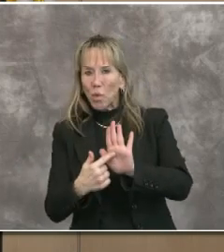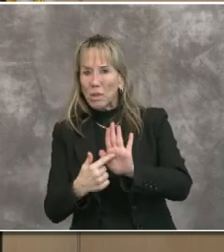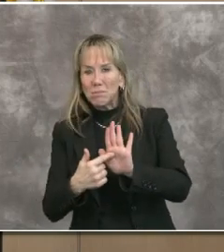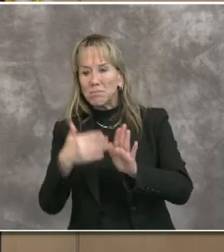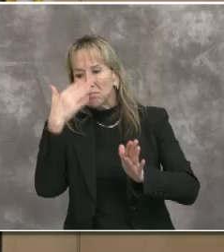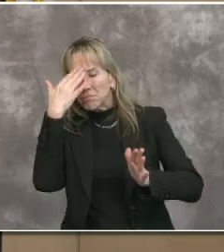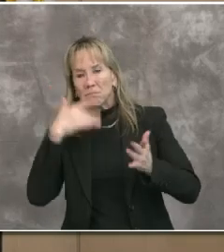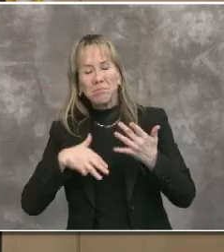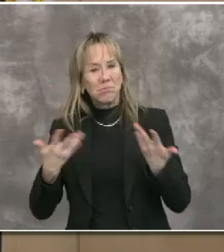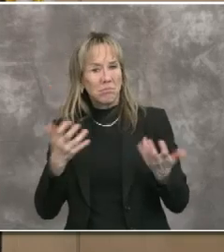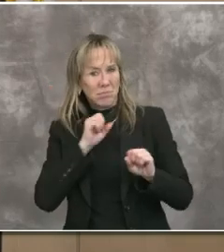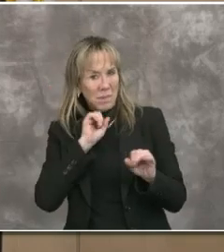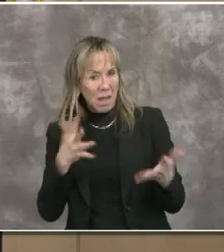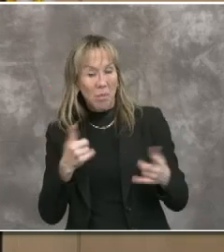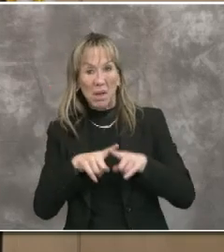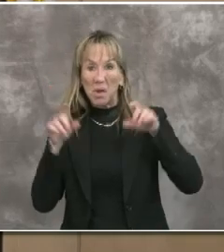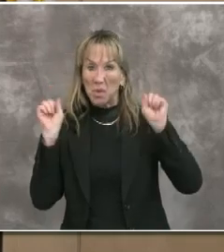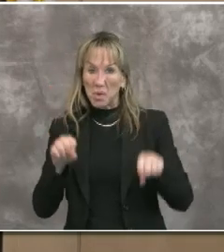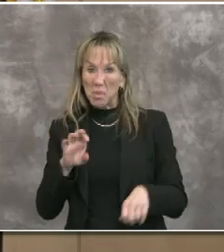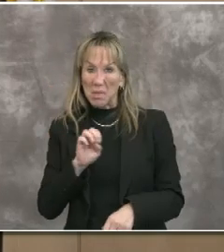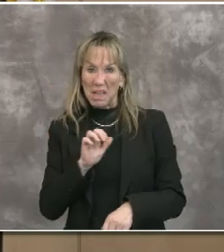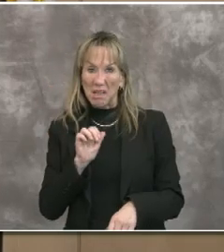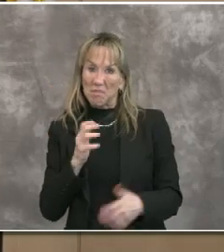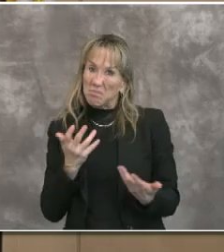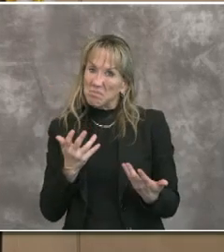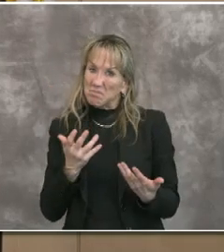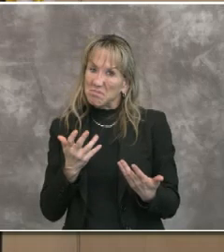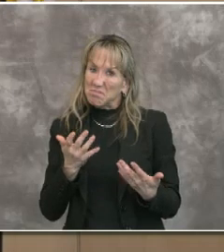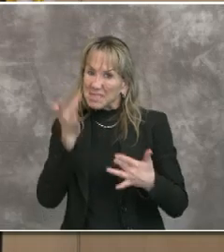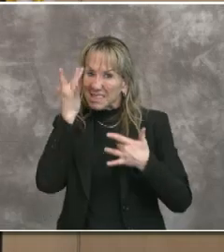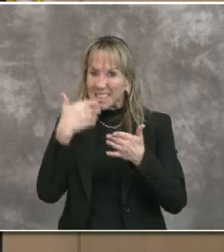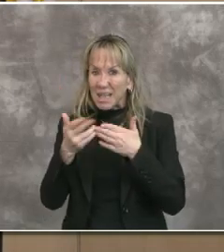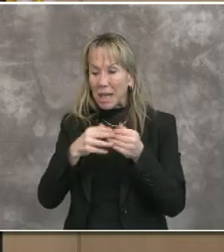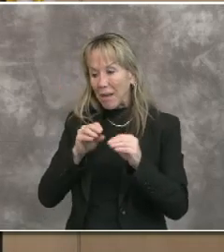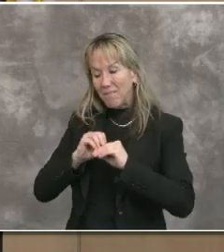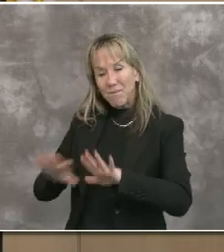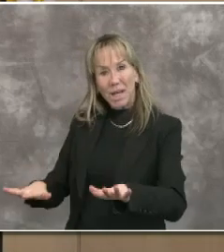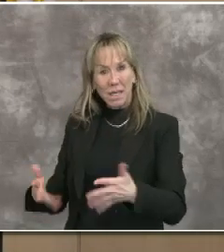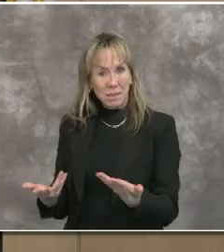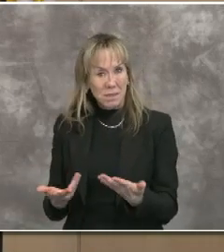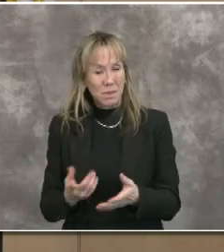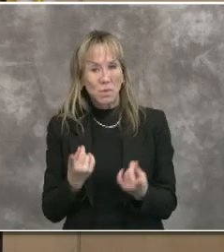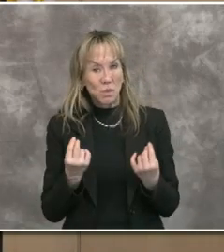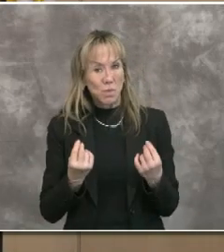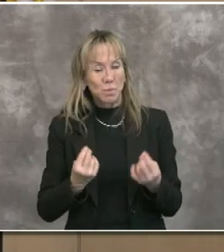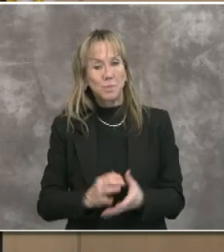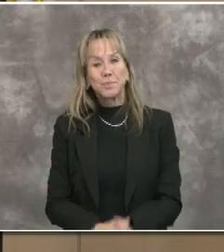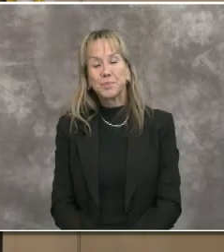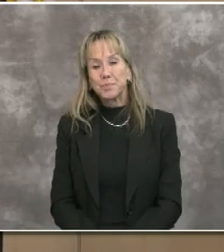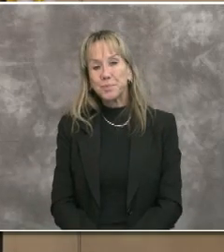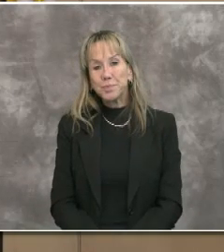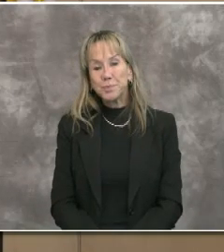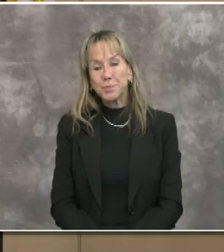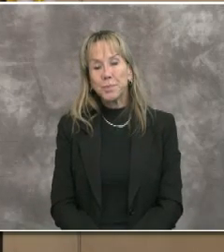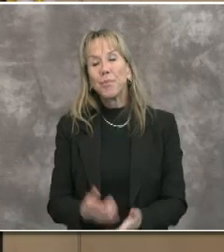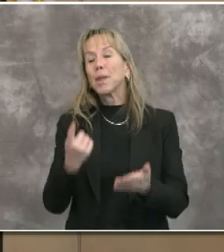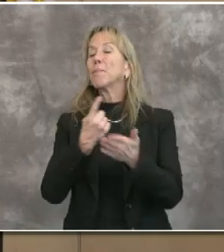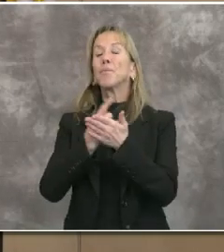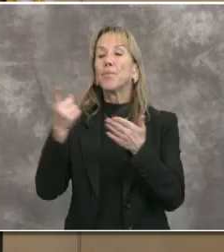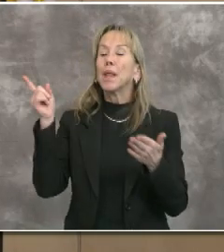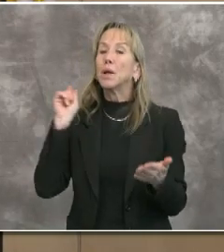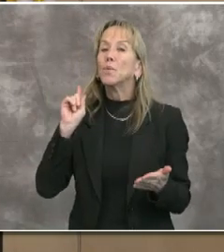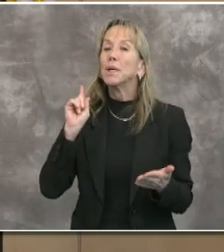may infect other family members. So last week at our congregate